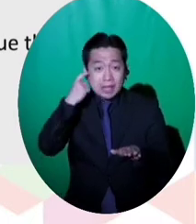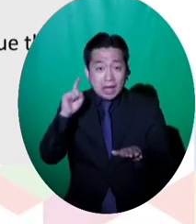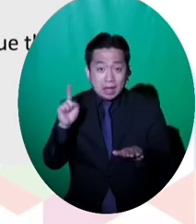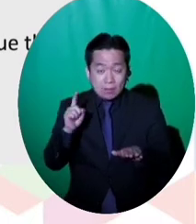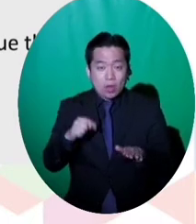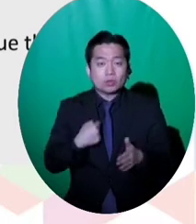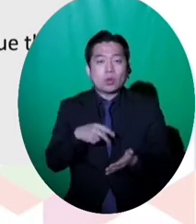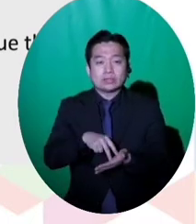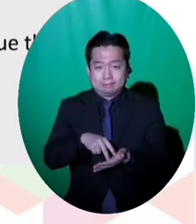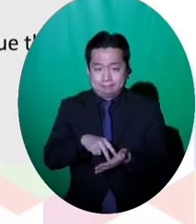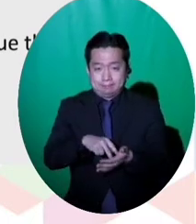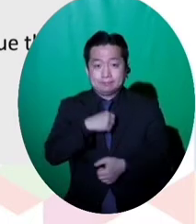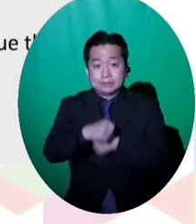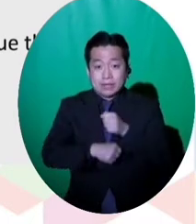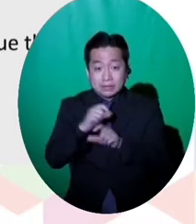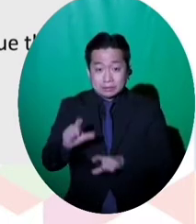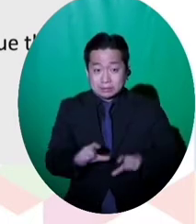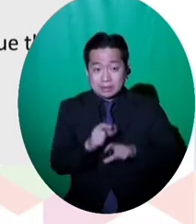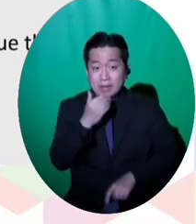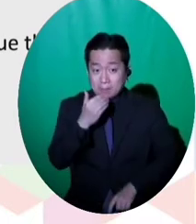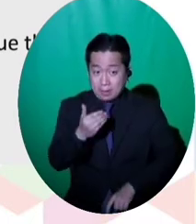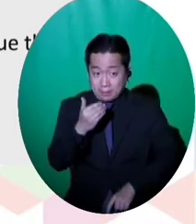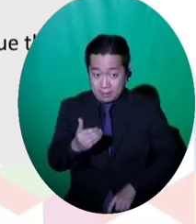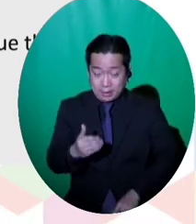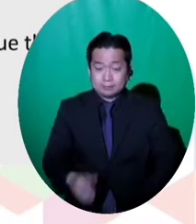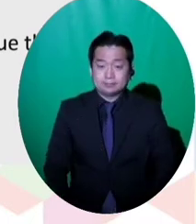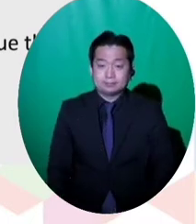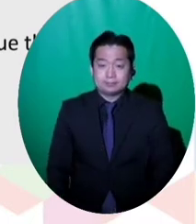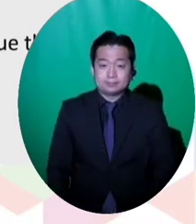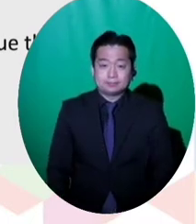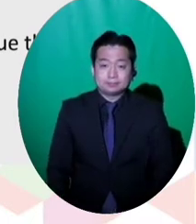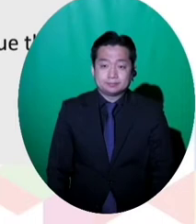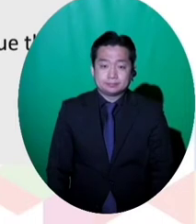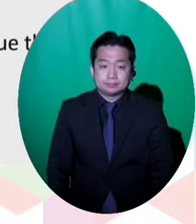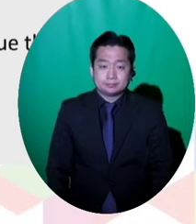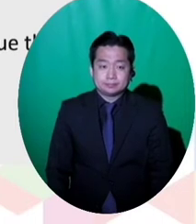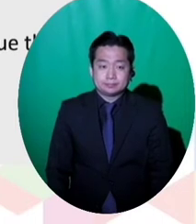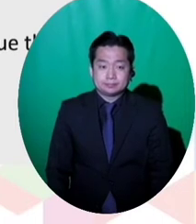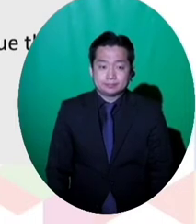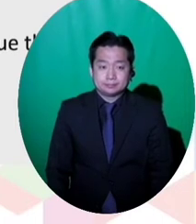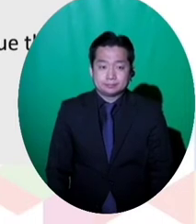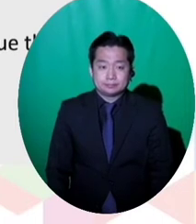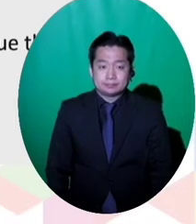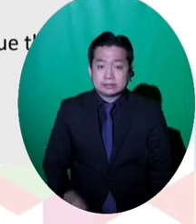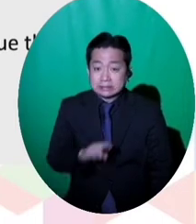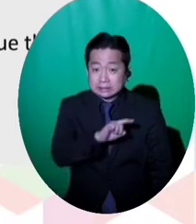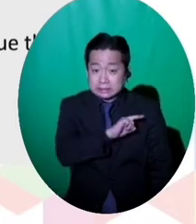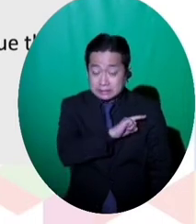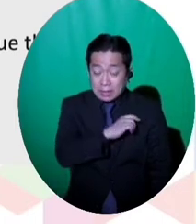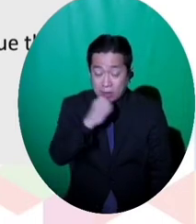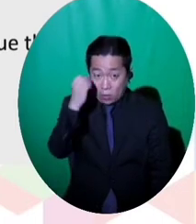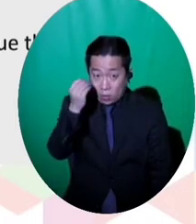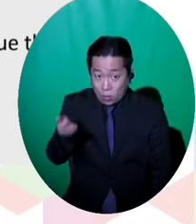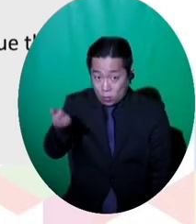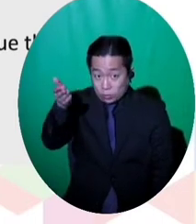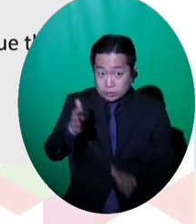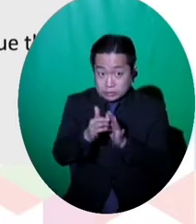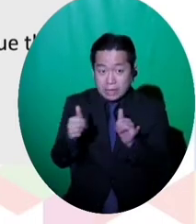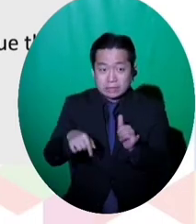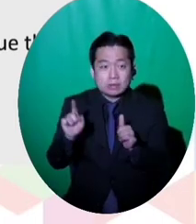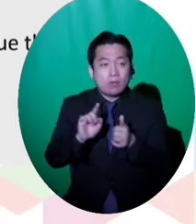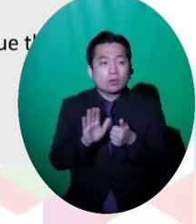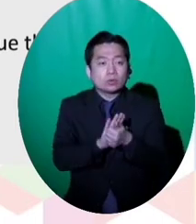interdependent, those people who are at the top often don't even see the care work being done for them. And as a result, they ignore